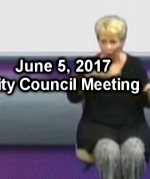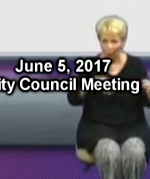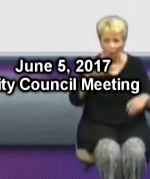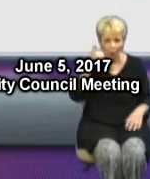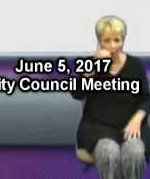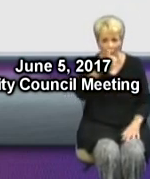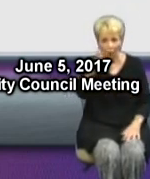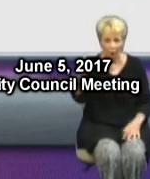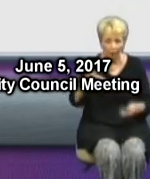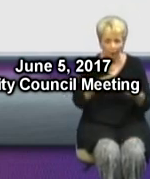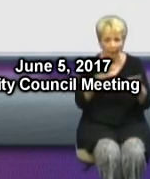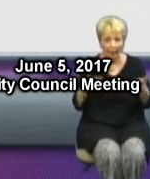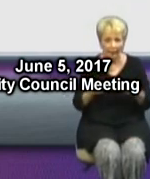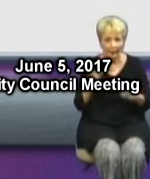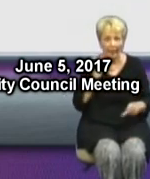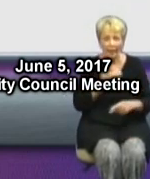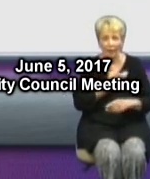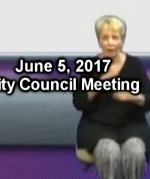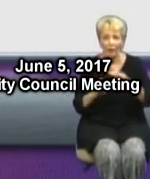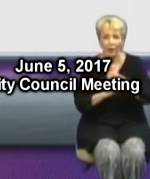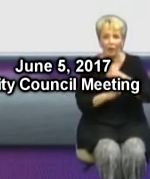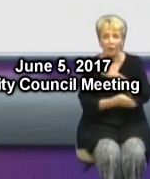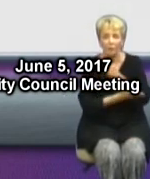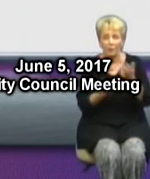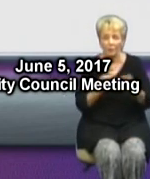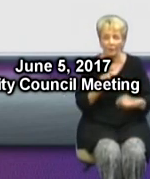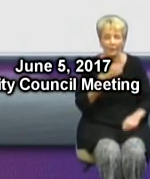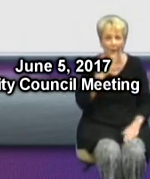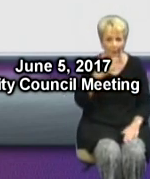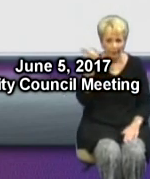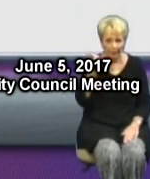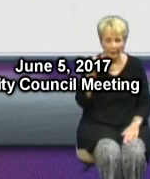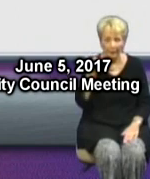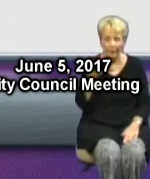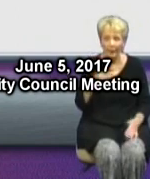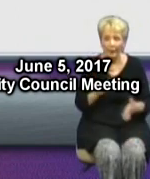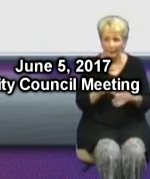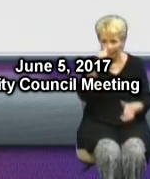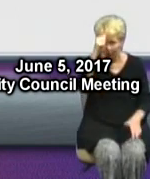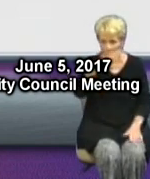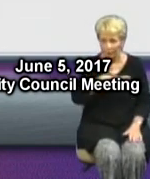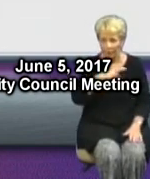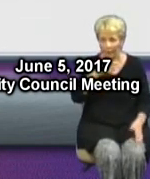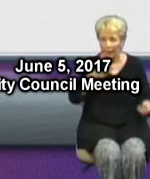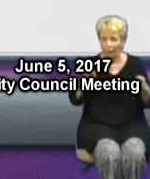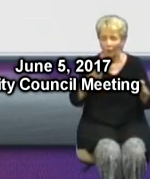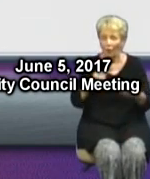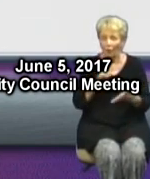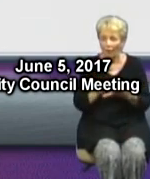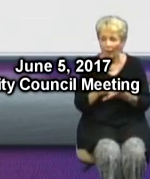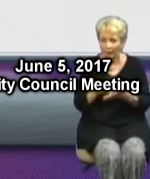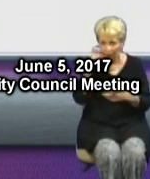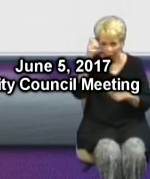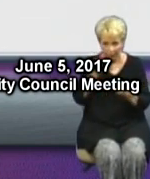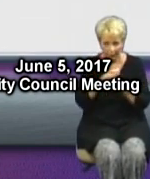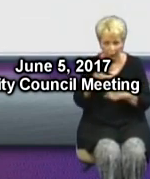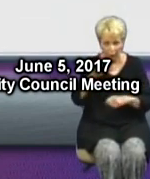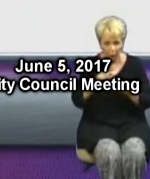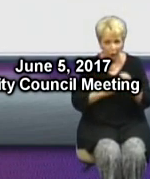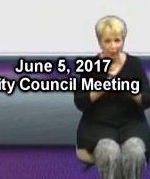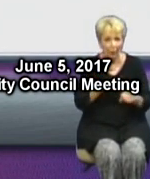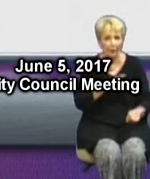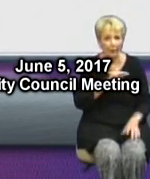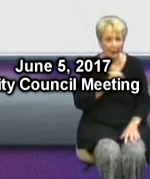other places, our garbage service is second to none. The gentleman who is over all that just got his 30-year